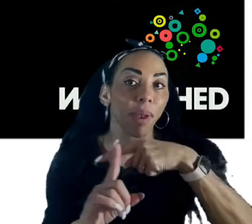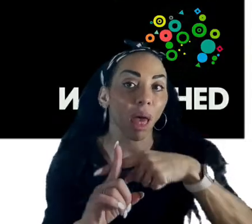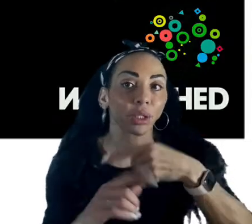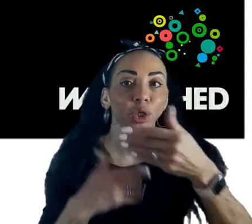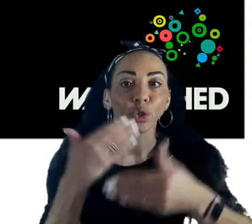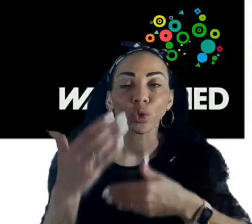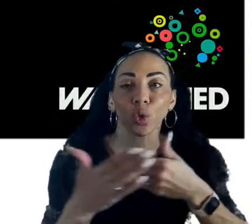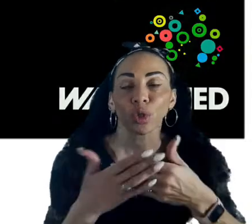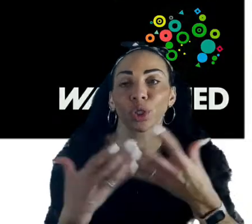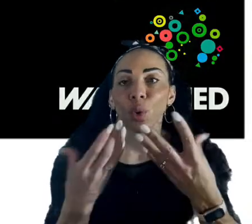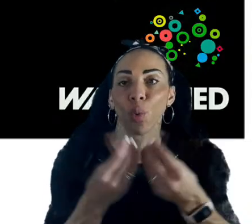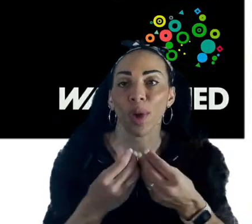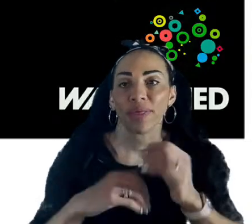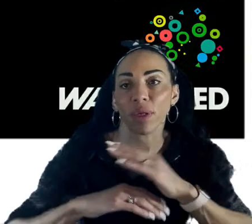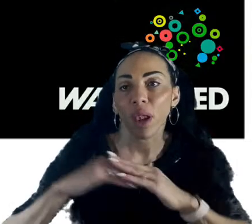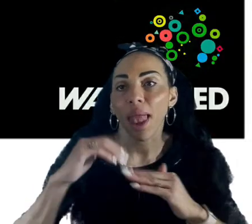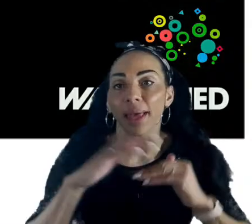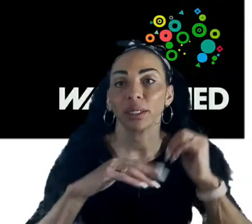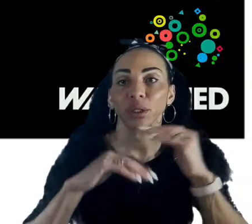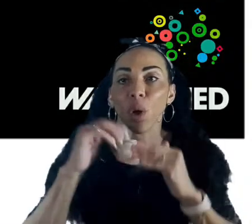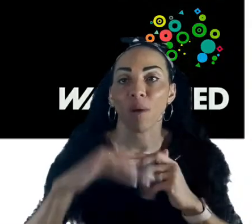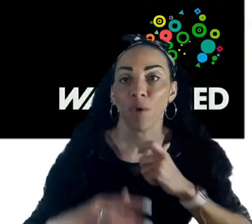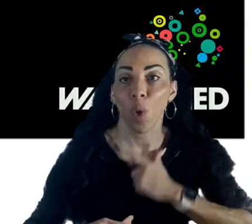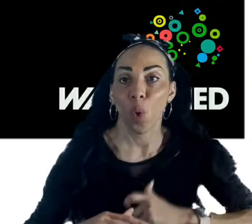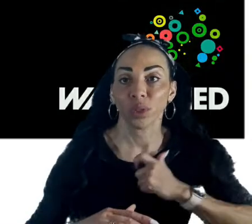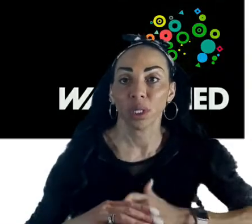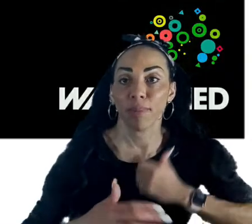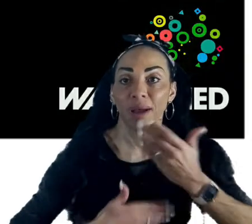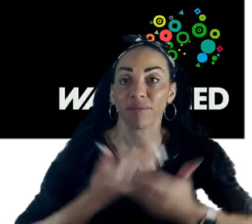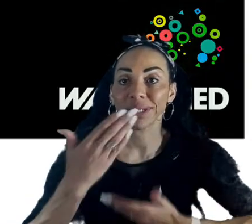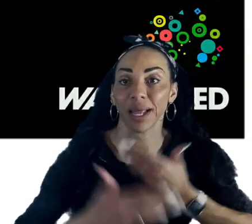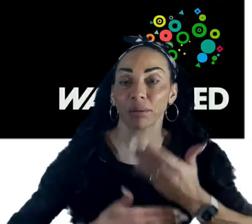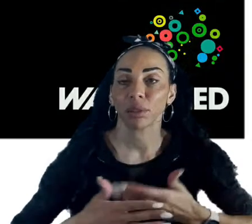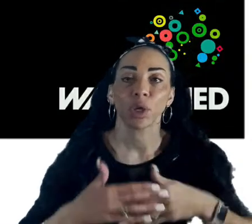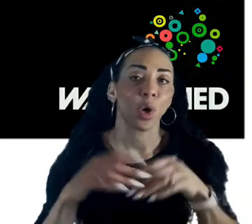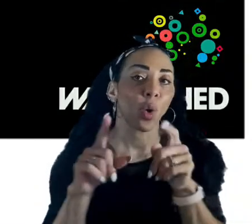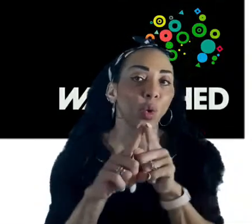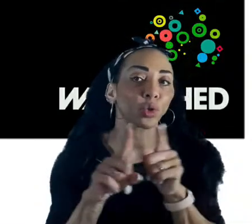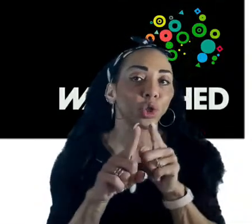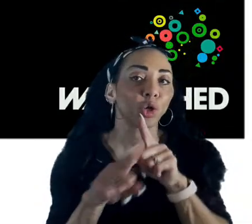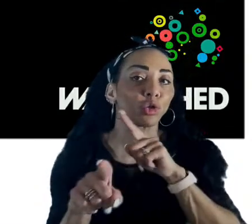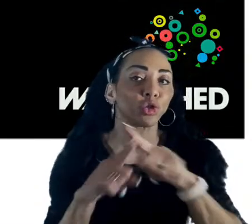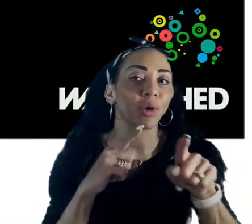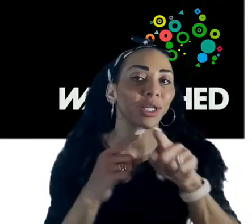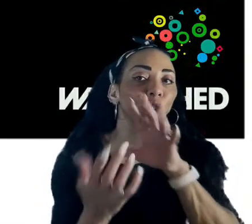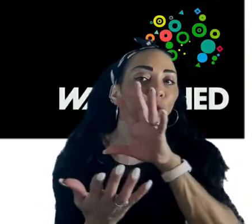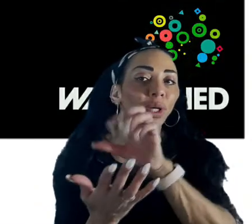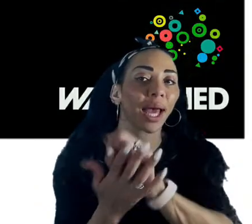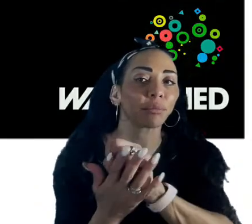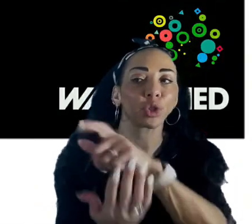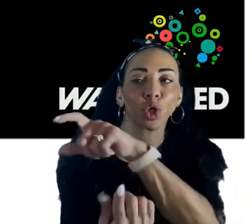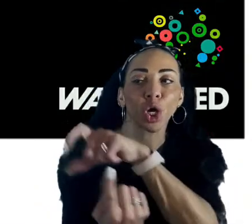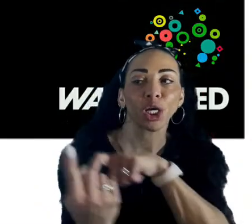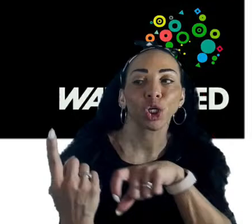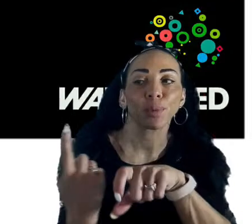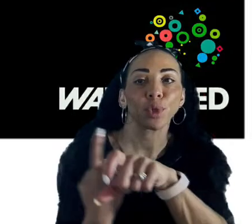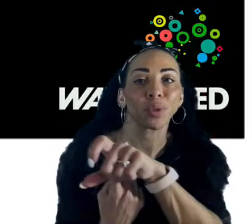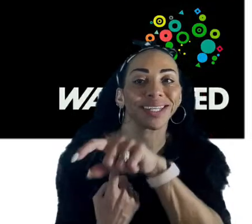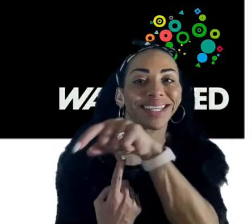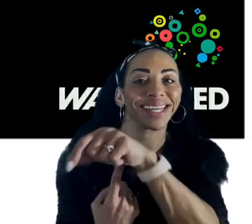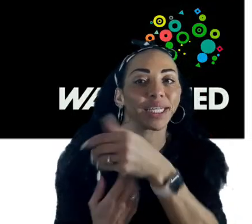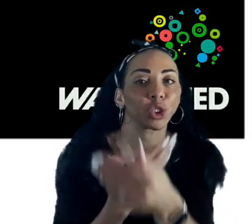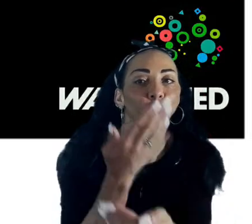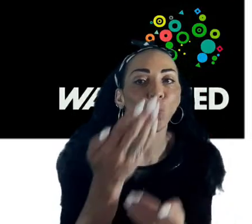telling, and also some element of capturing community voices, community stories, other